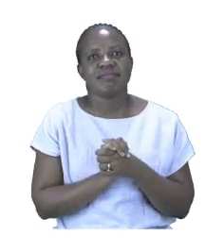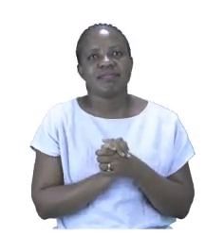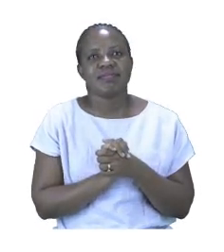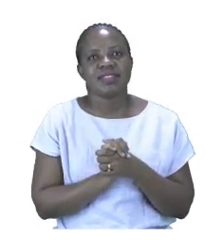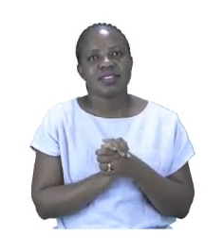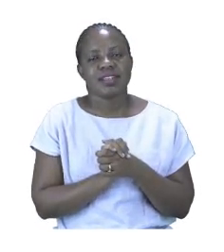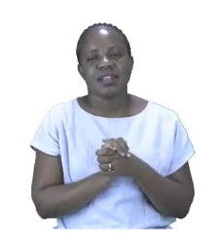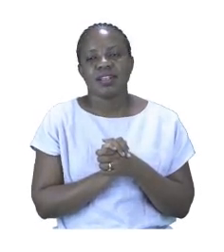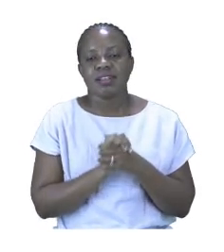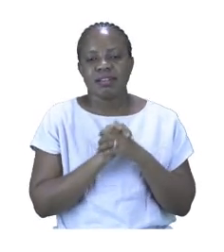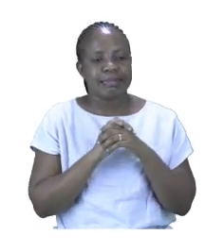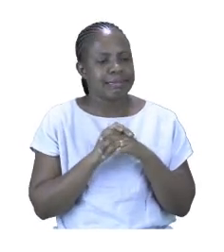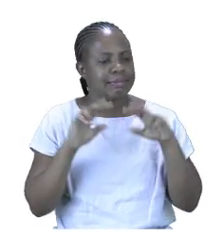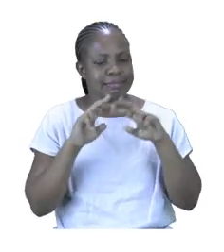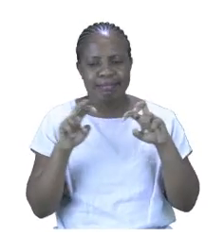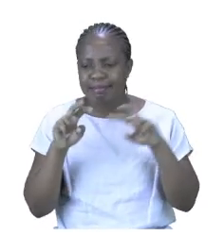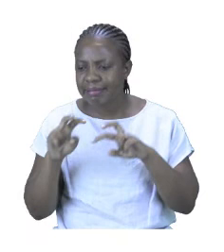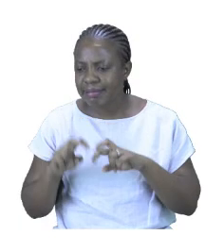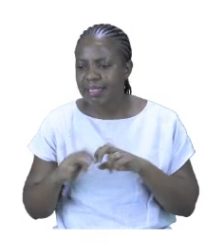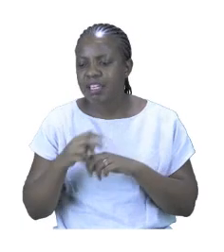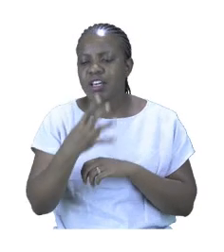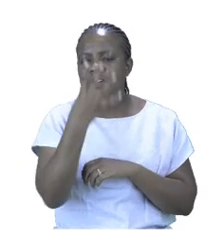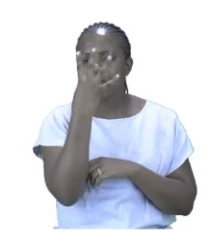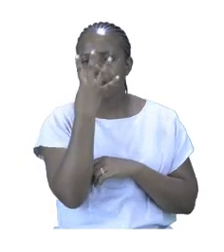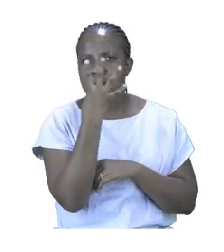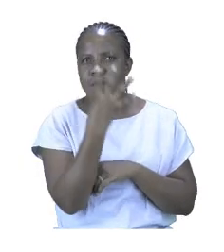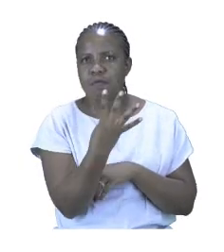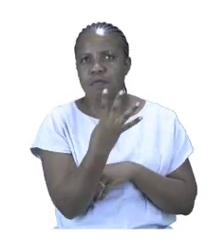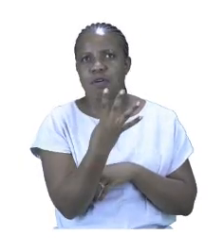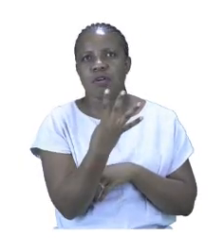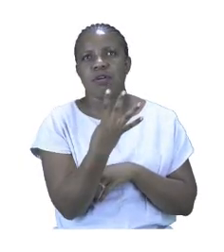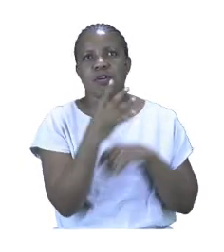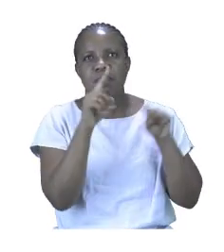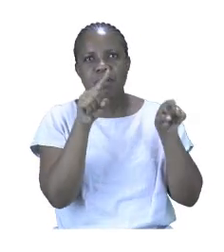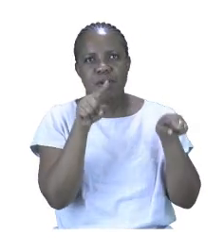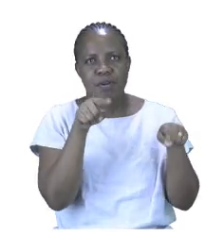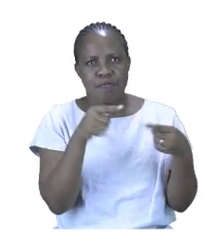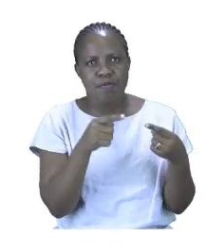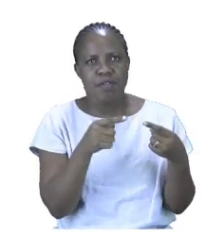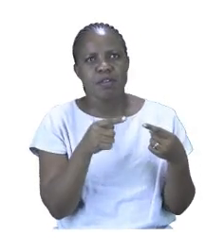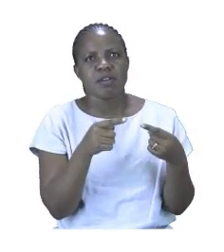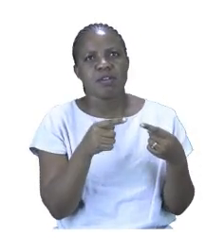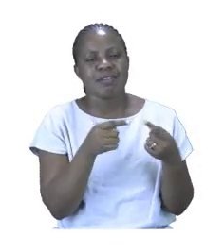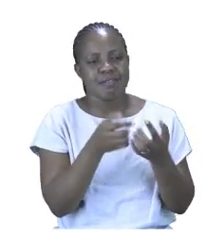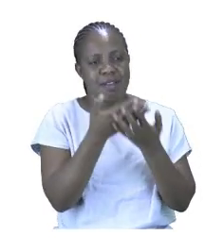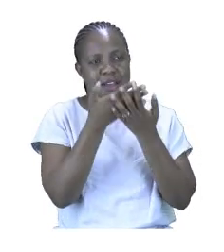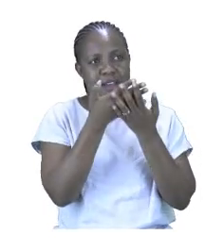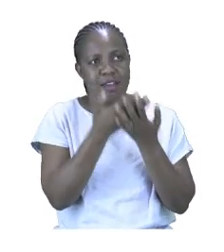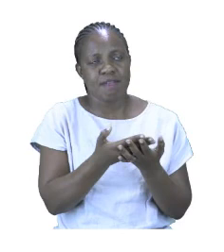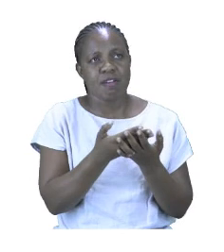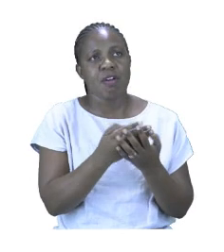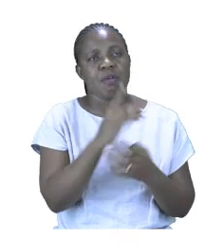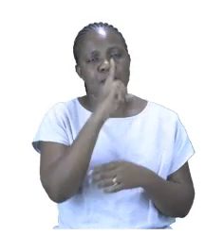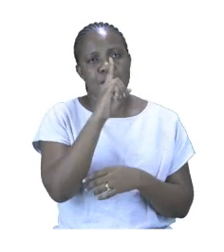4 things in your house that are heavier than 1 kilogram. And